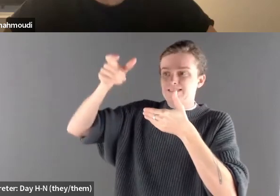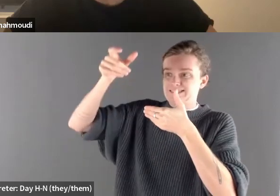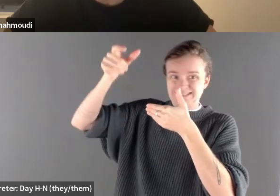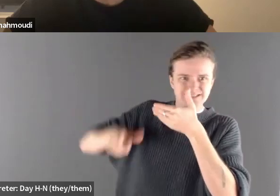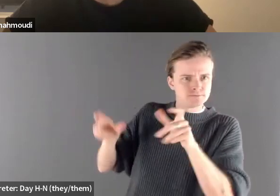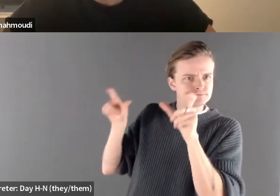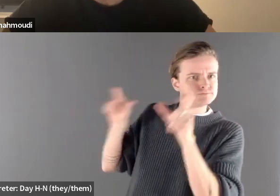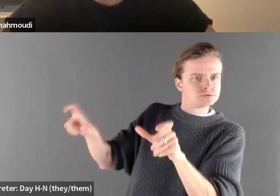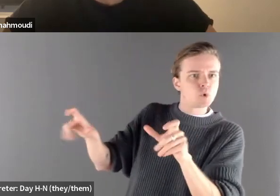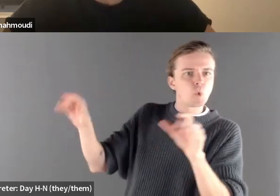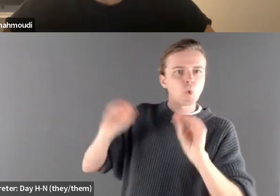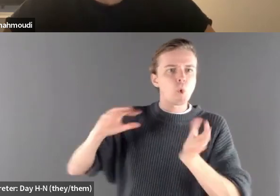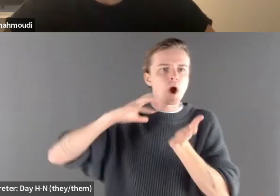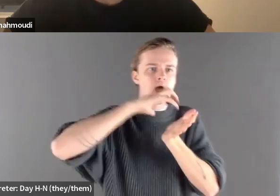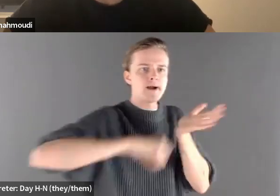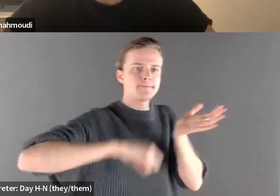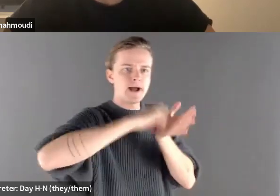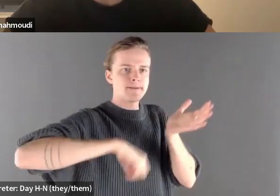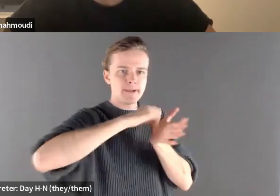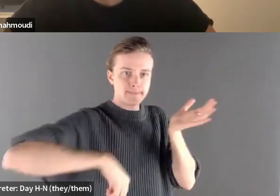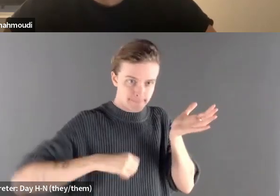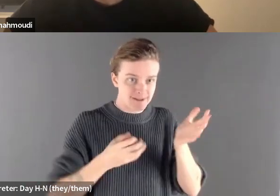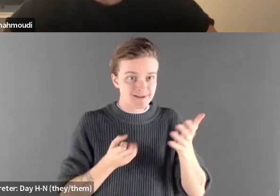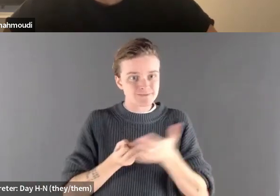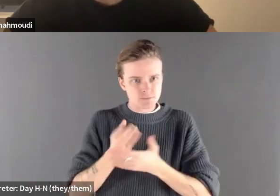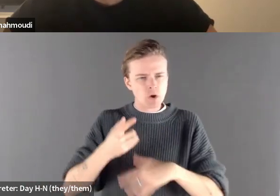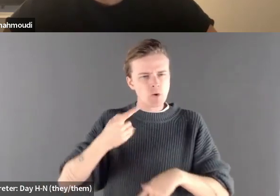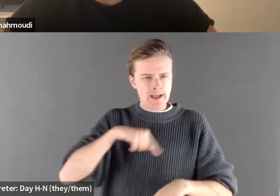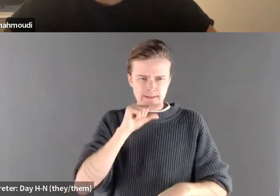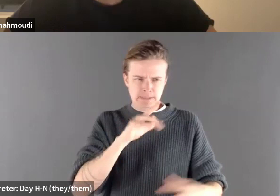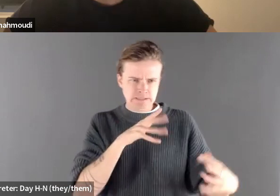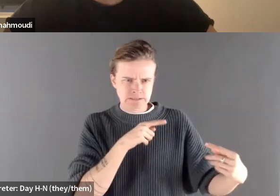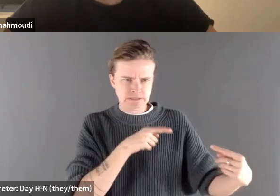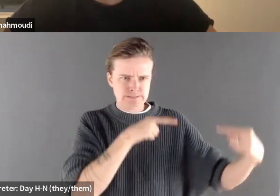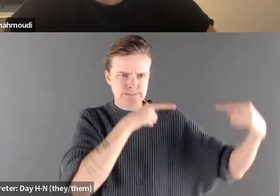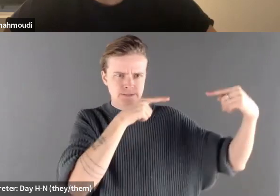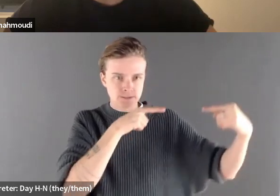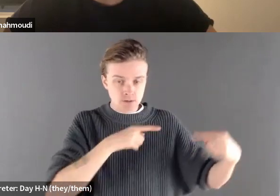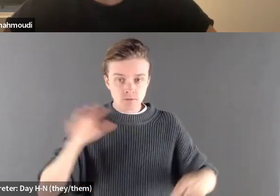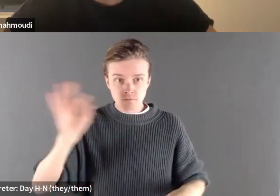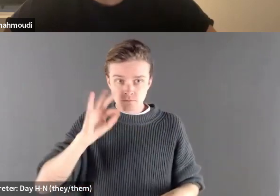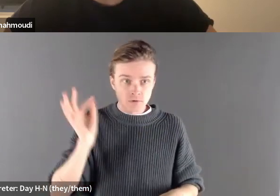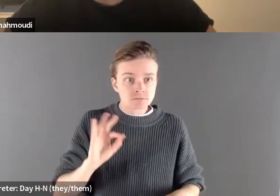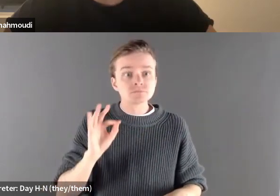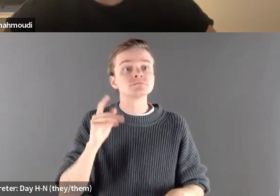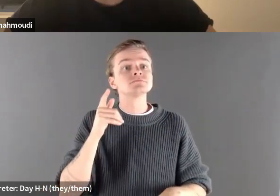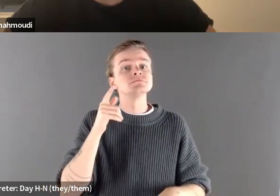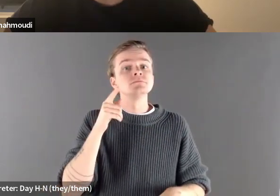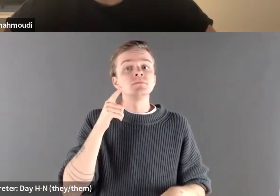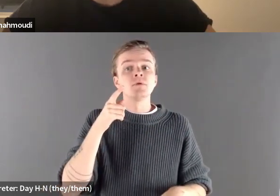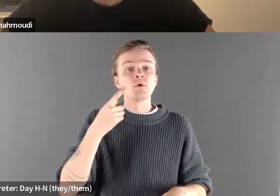is from a point of view that is potentially slightly more adversarial, because we believe conversations that have been taken in a